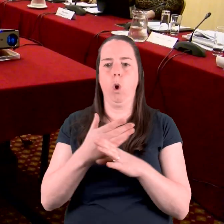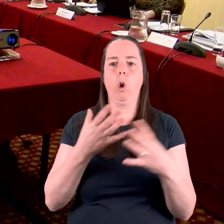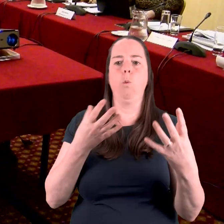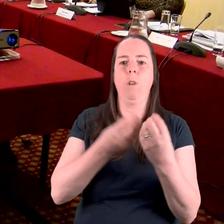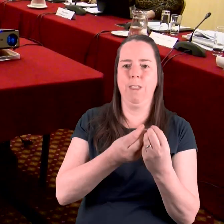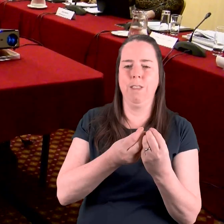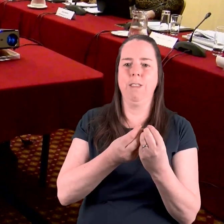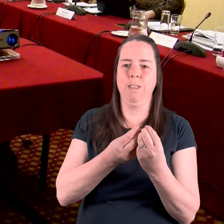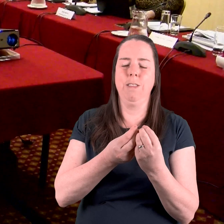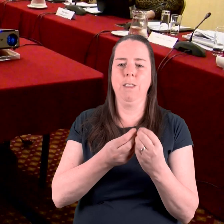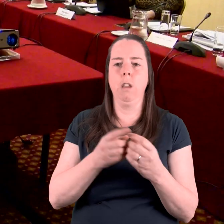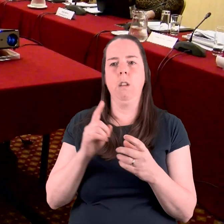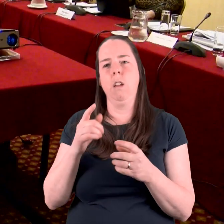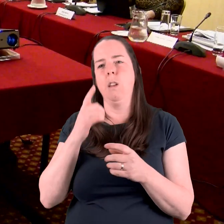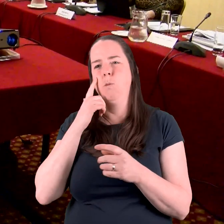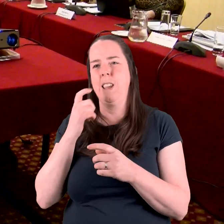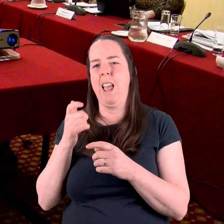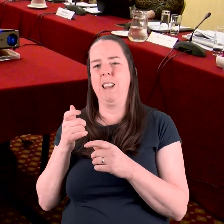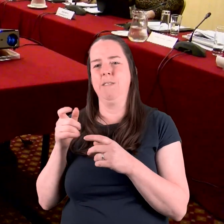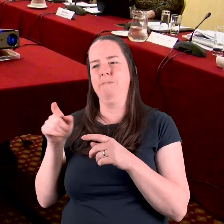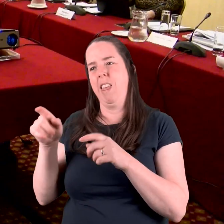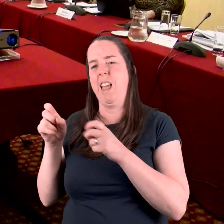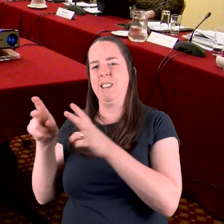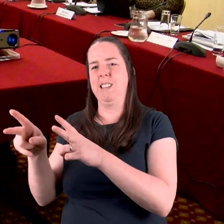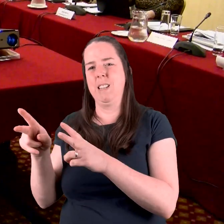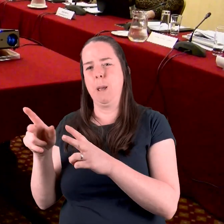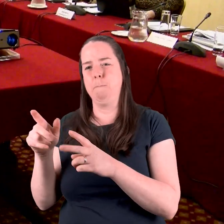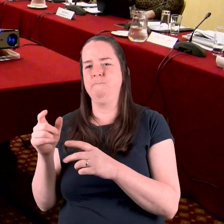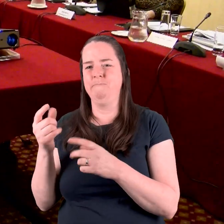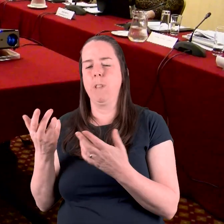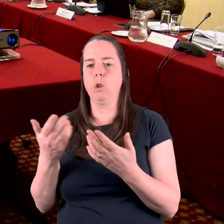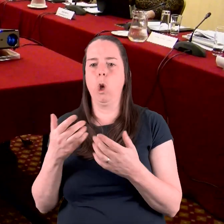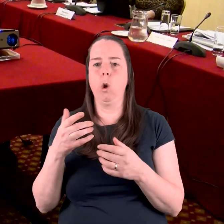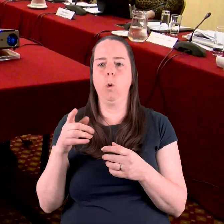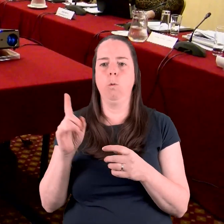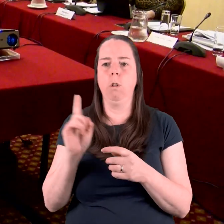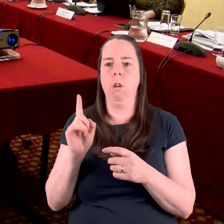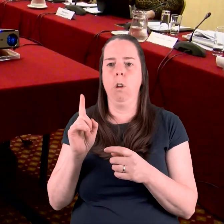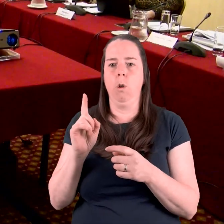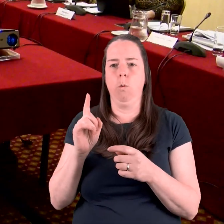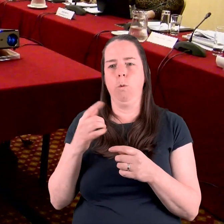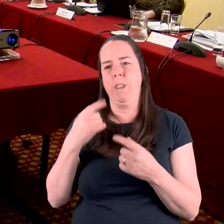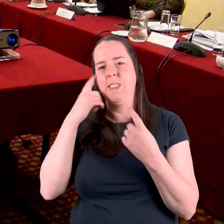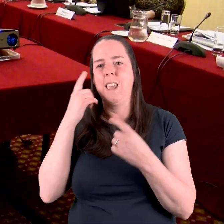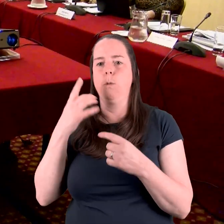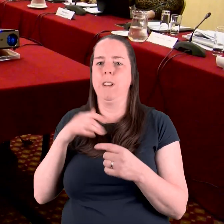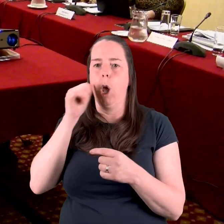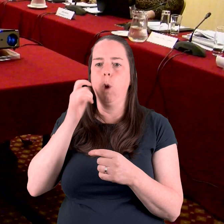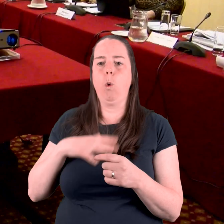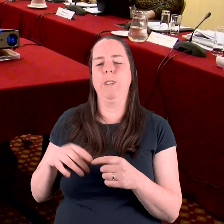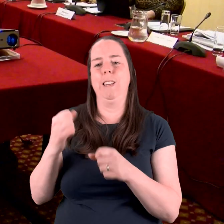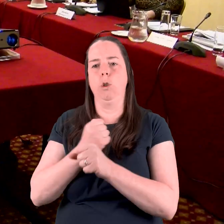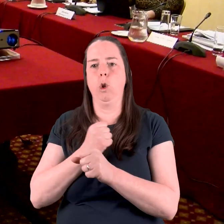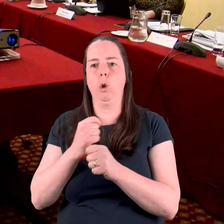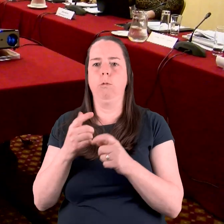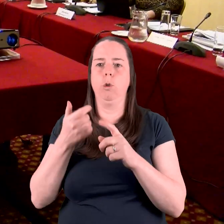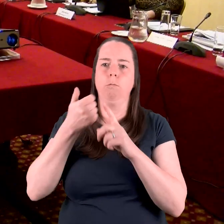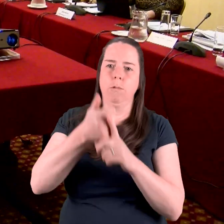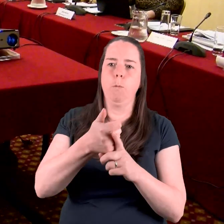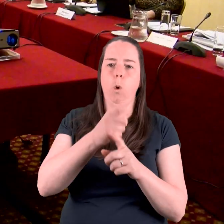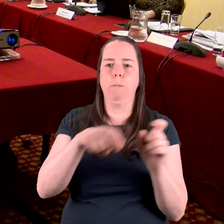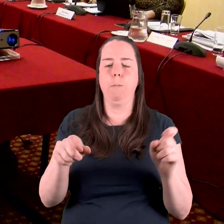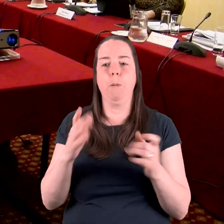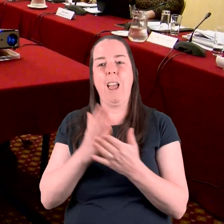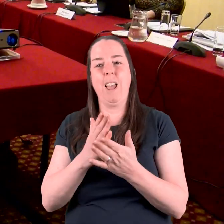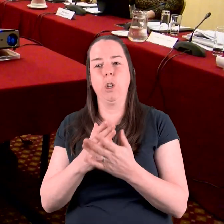because I think that's one of the things we tend to do in a paternalistic system. We think we know what we need to do to make them better or help their lives, and actually